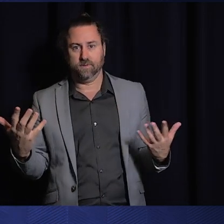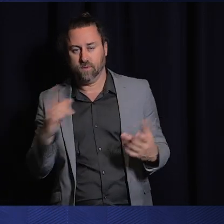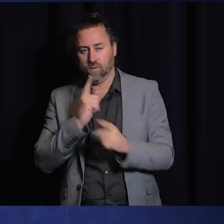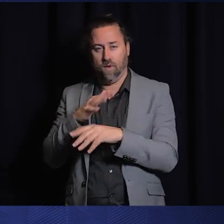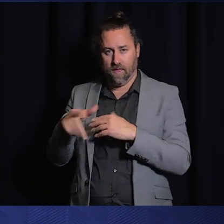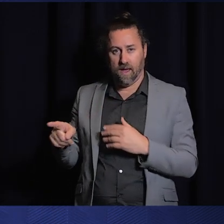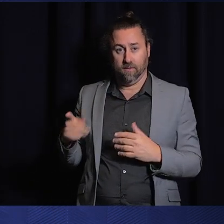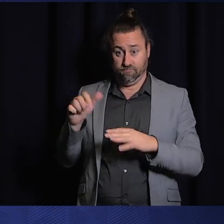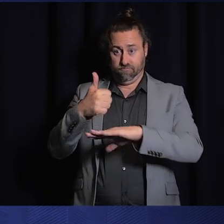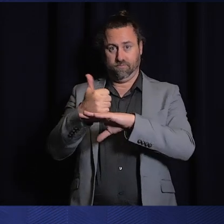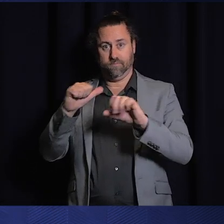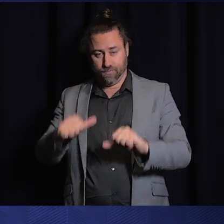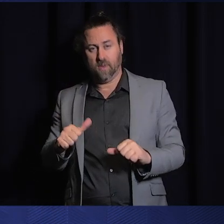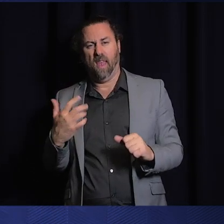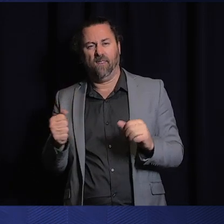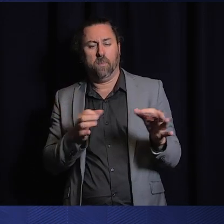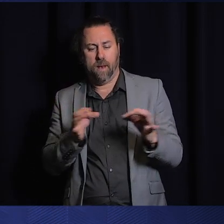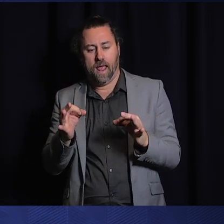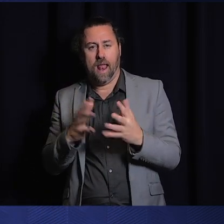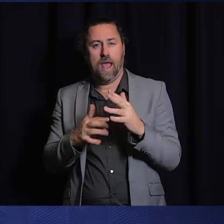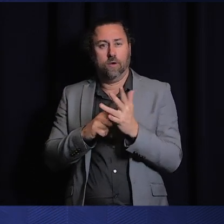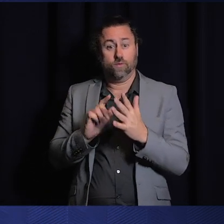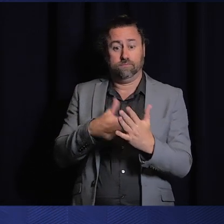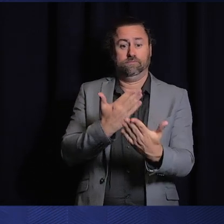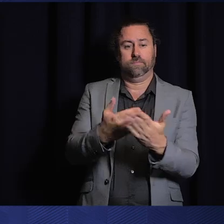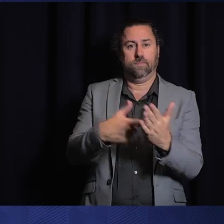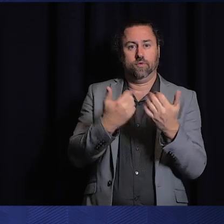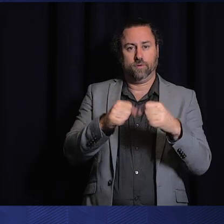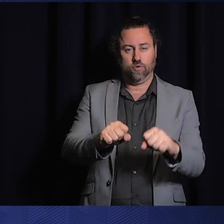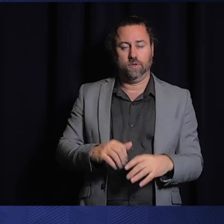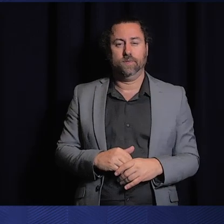as its action plan designed to implement that strategy. And